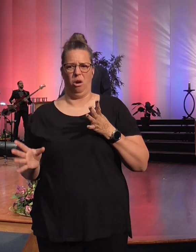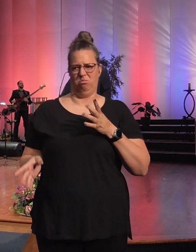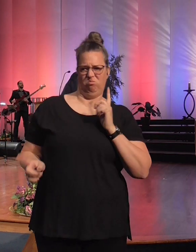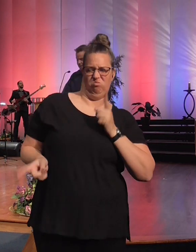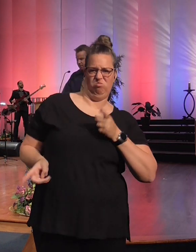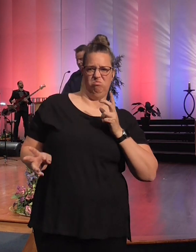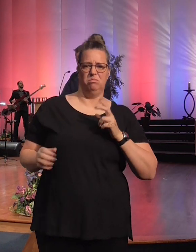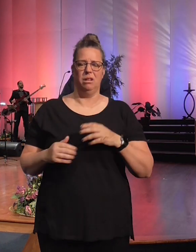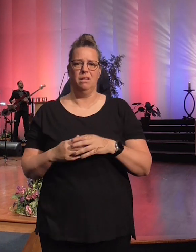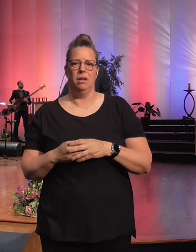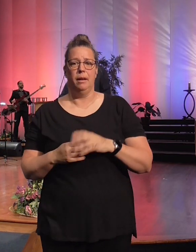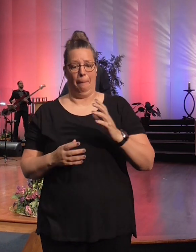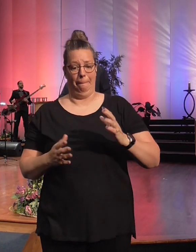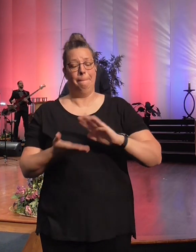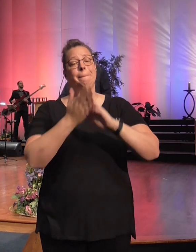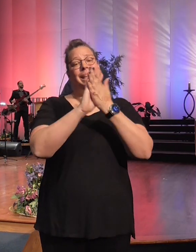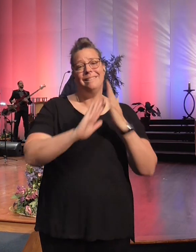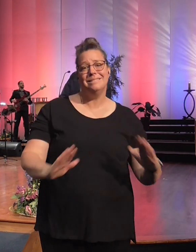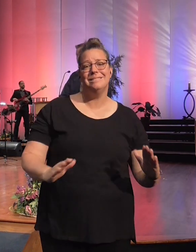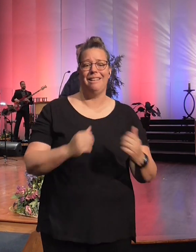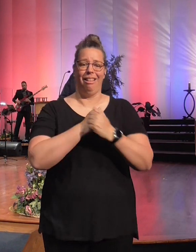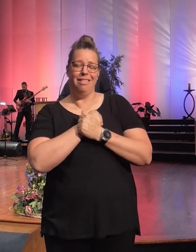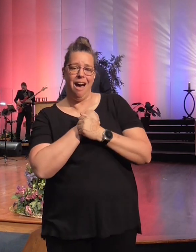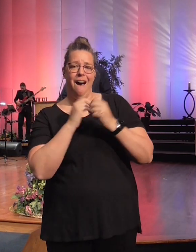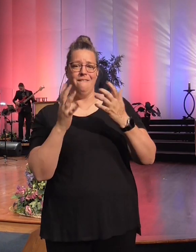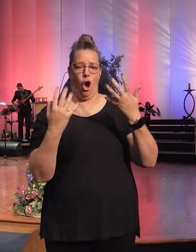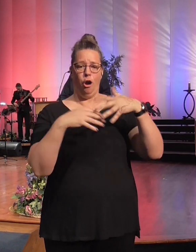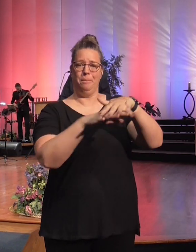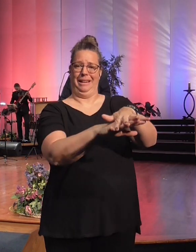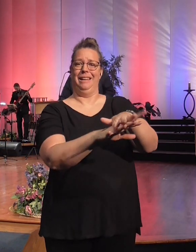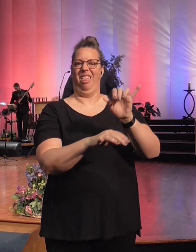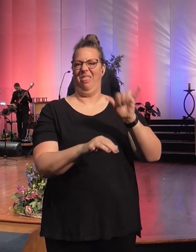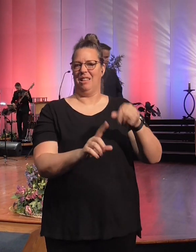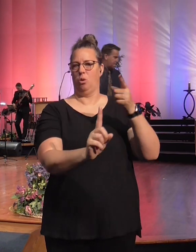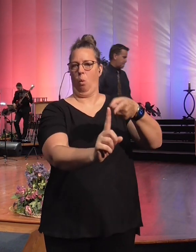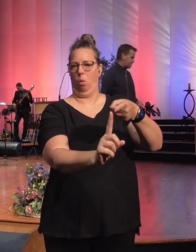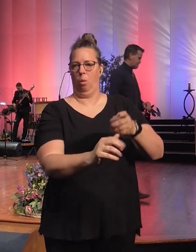living together in peace and harmony and love. That's the goal we seek.